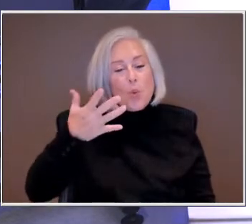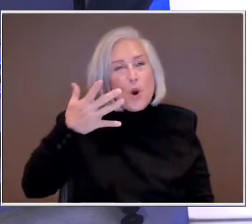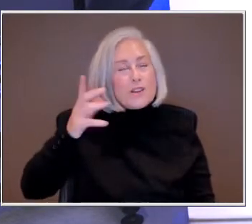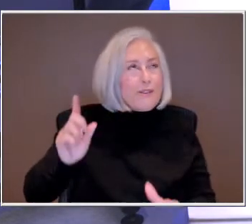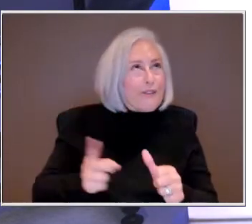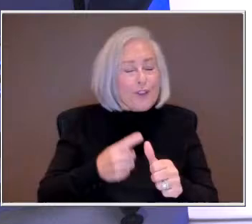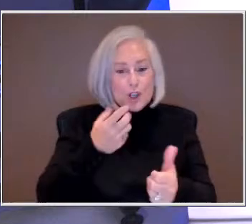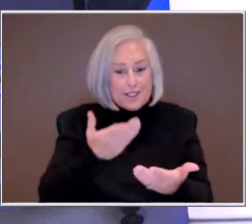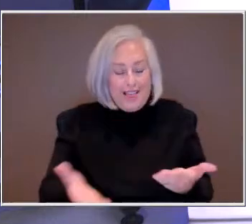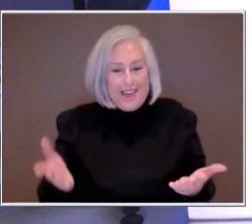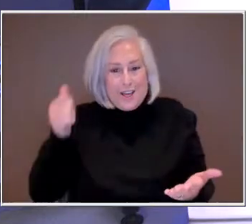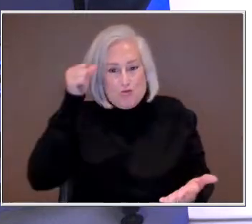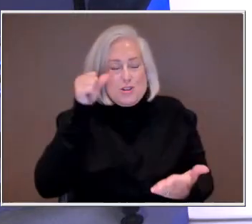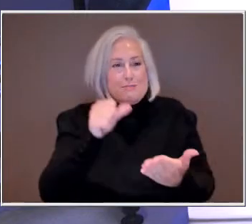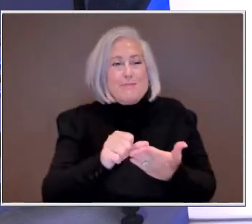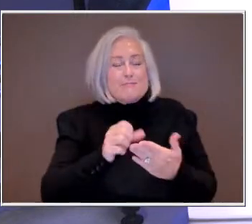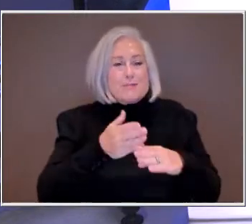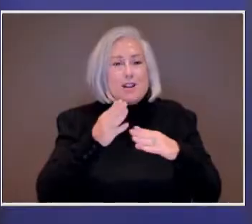from your transplant surgery?